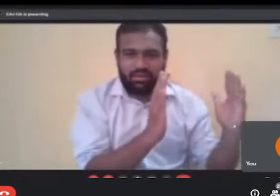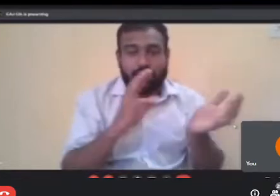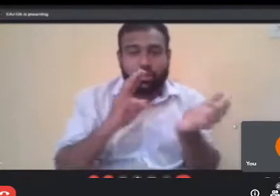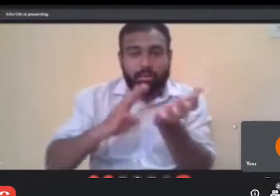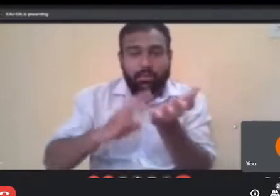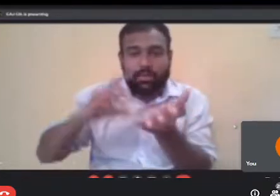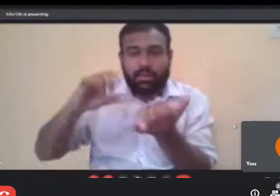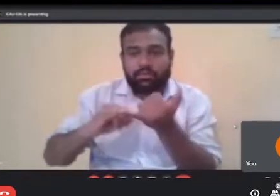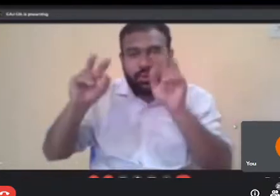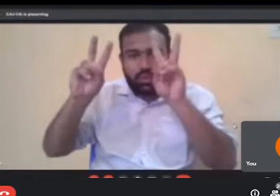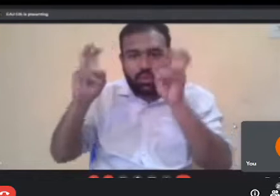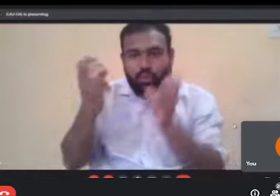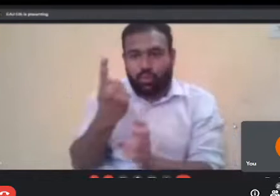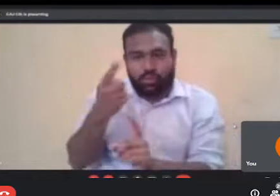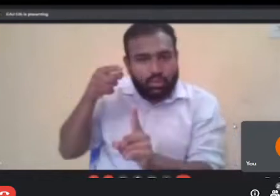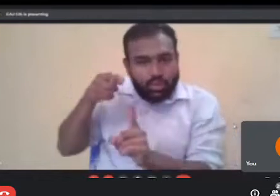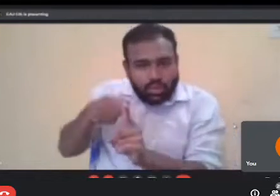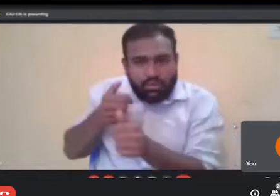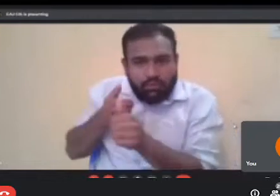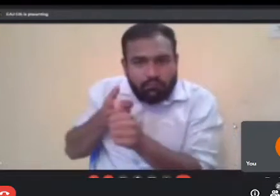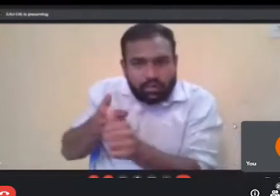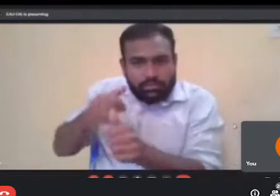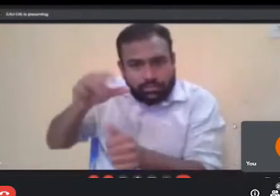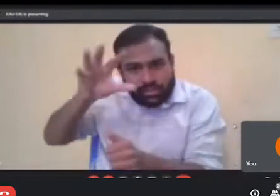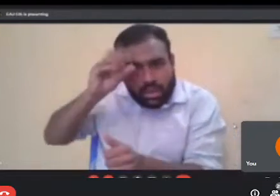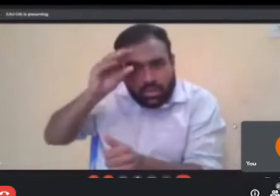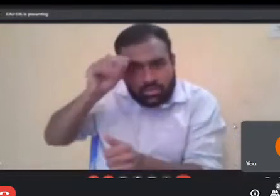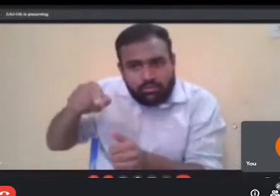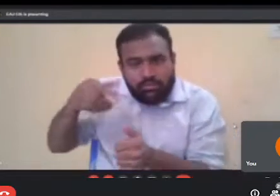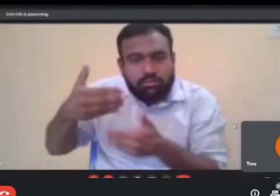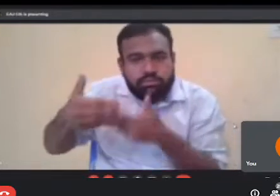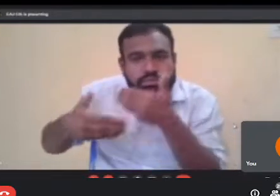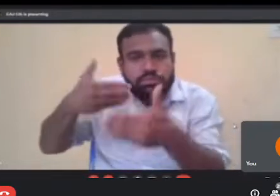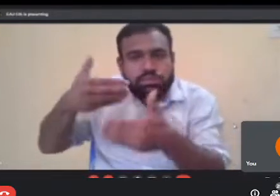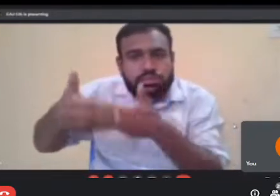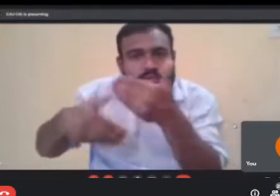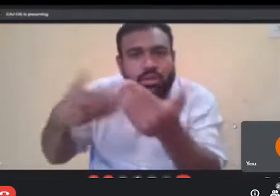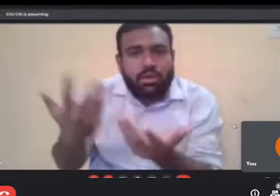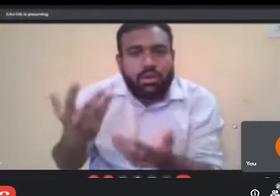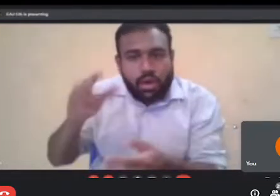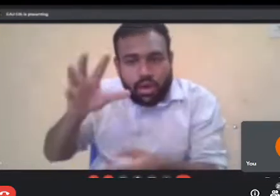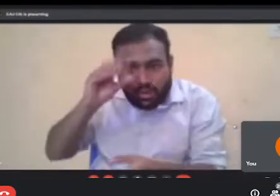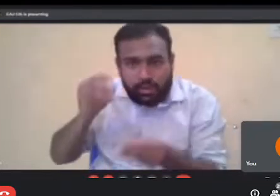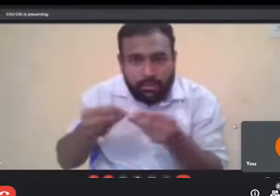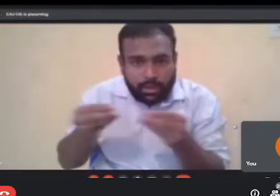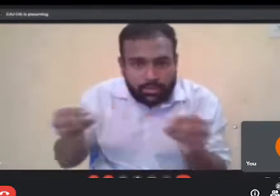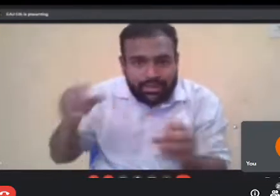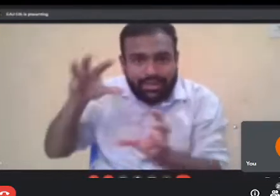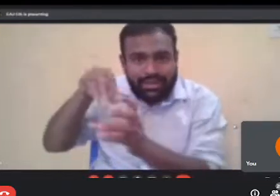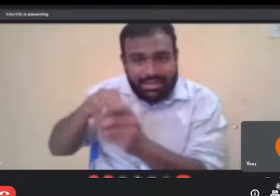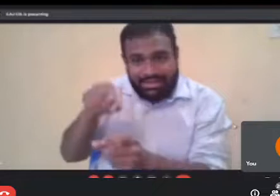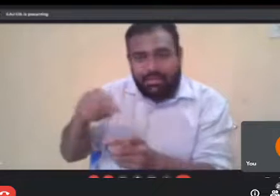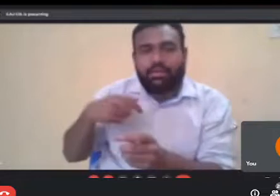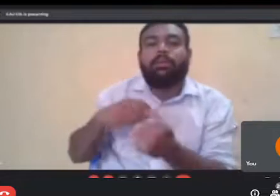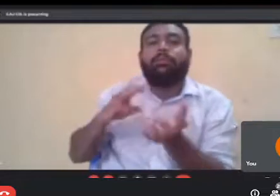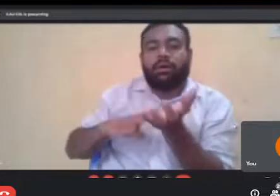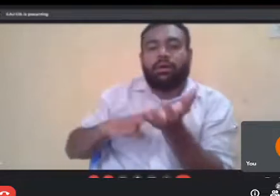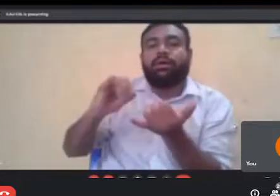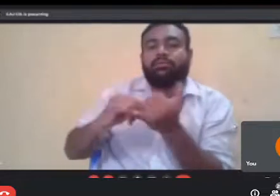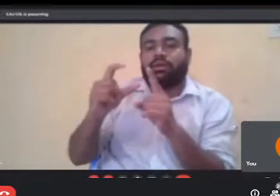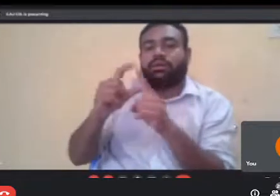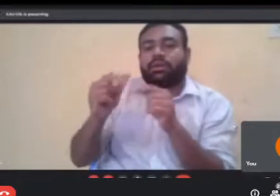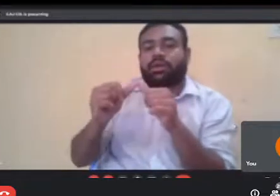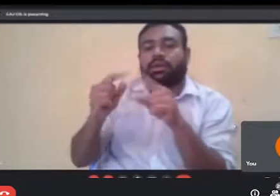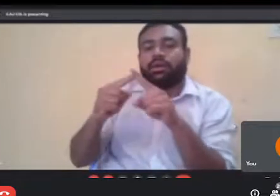things after 1 month MCS one target has to be followed. And then slowly they have to